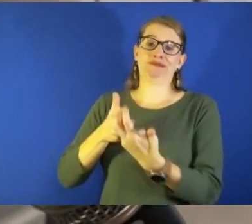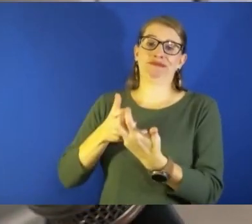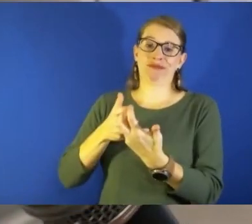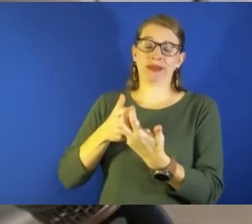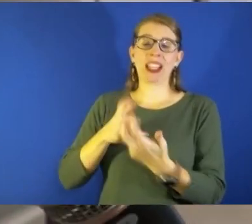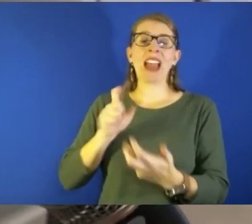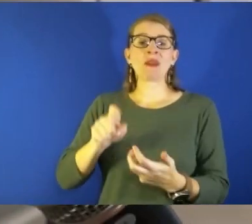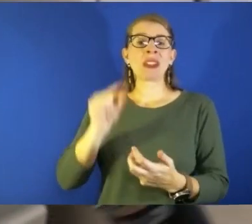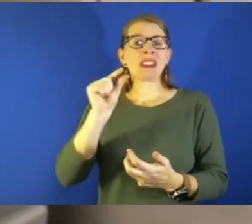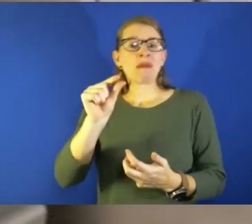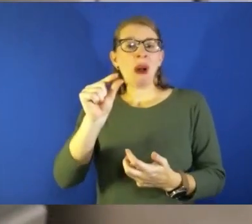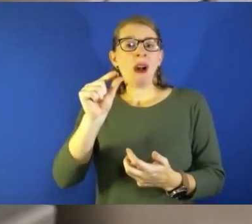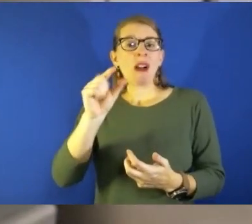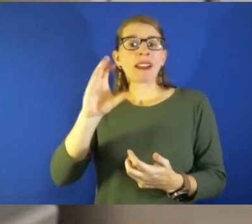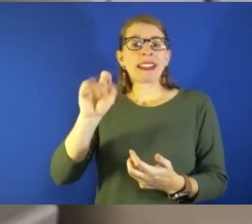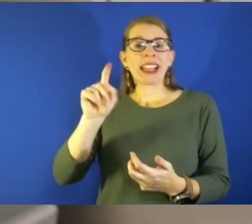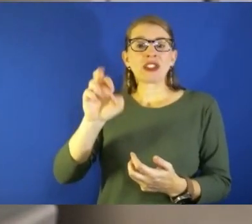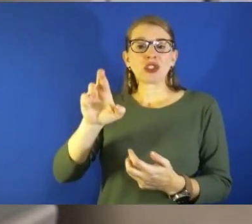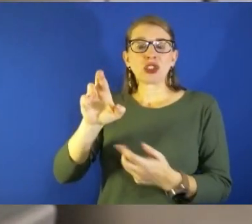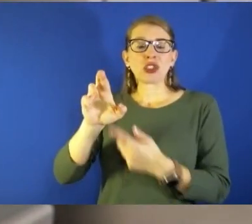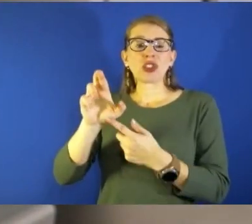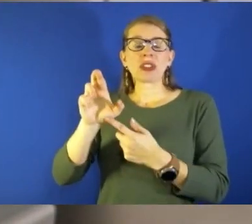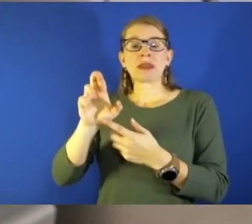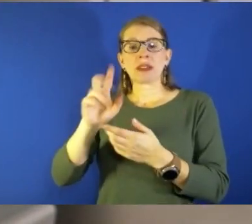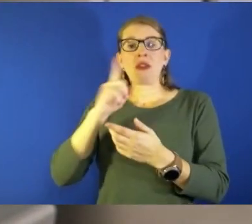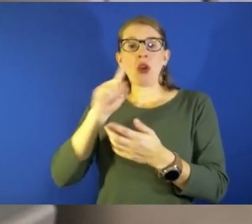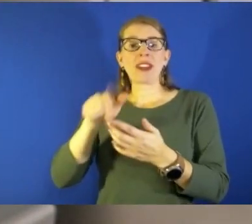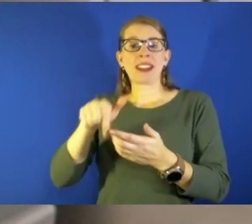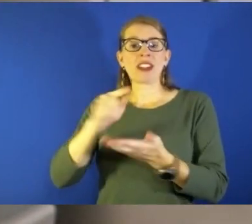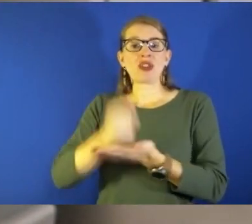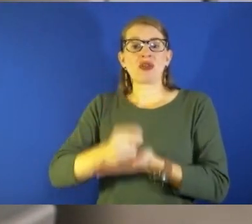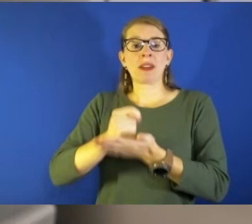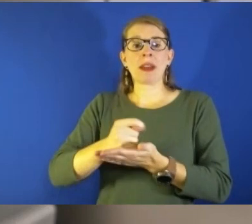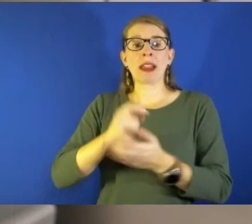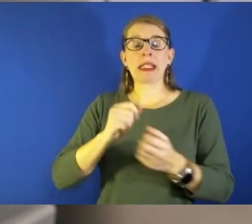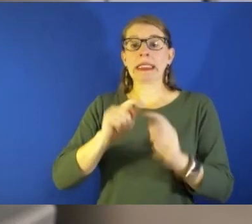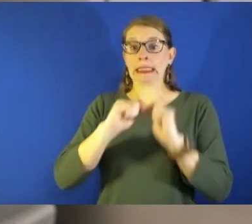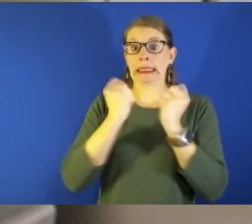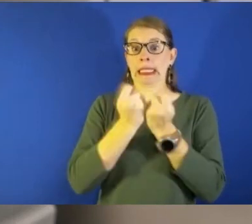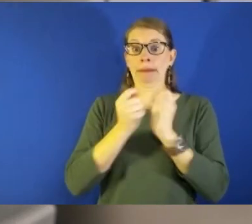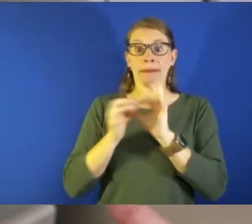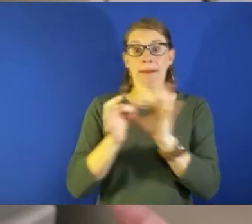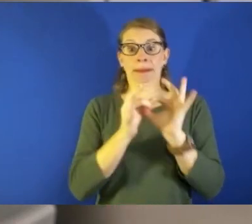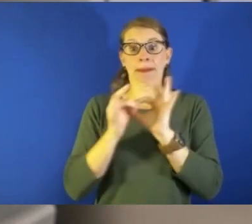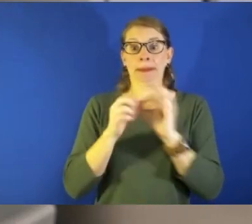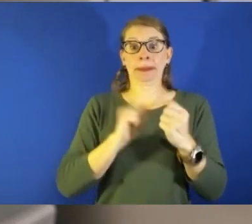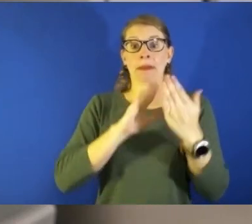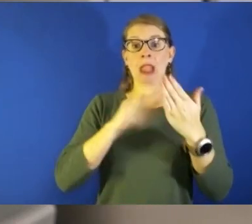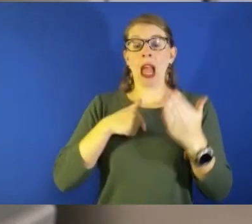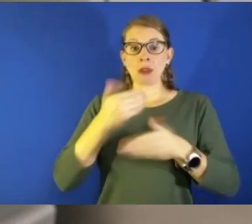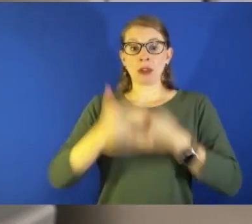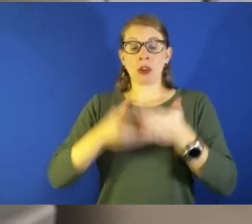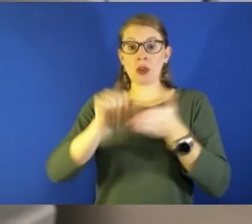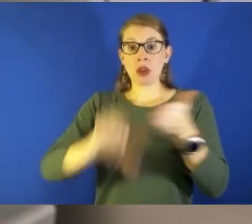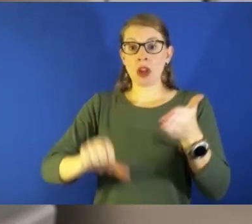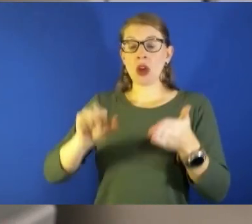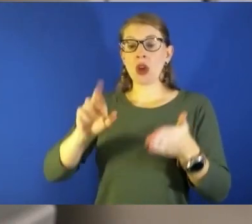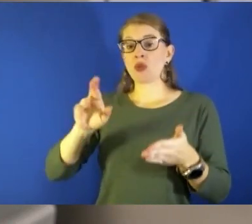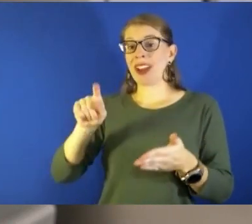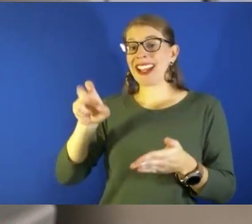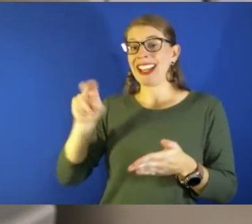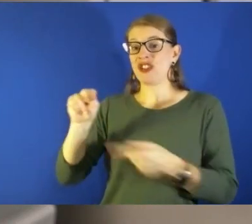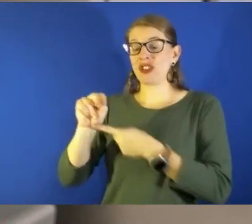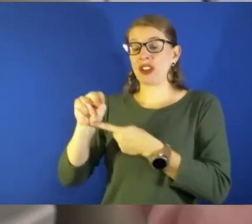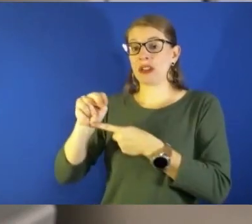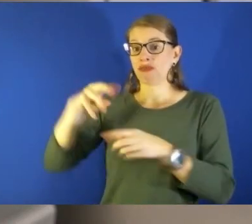what happens next? Yeah, so this is a team-based effort. So while I was performing the operation, our radiation oncology colleagues were out here preparing